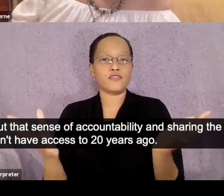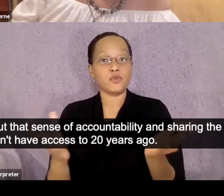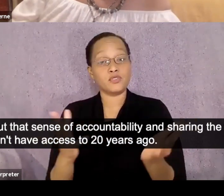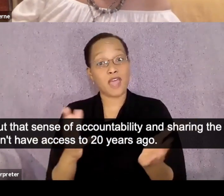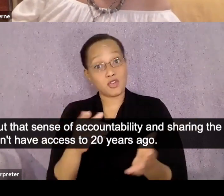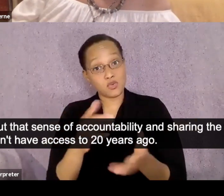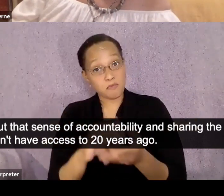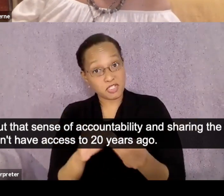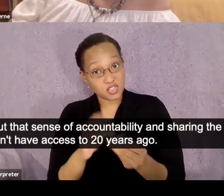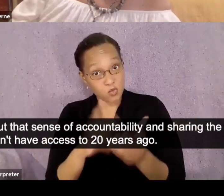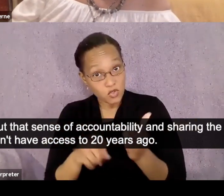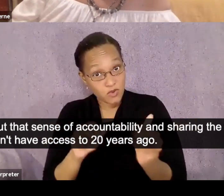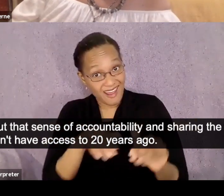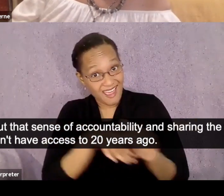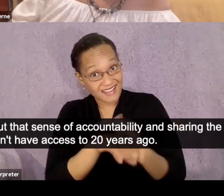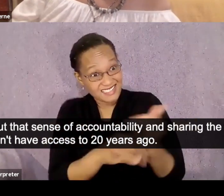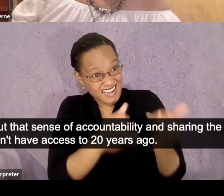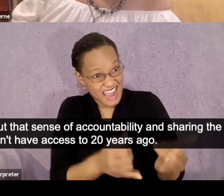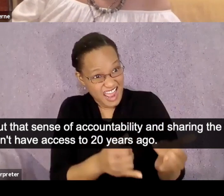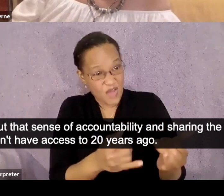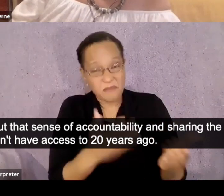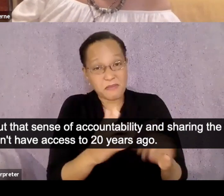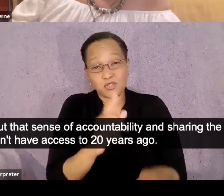now that maybe you didn't have access to 20 years ago.